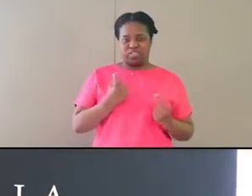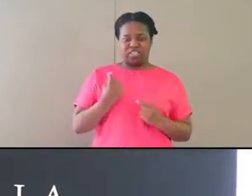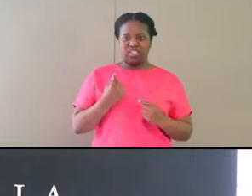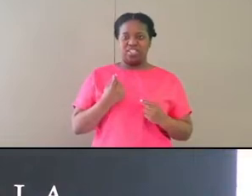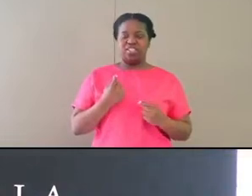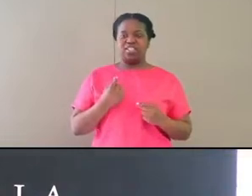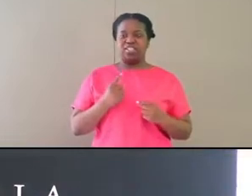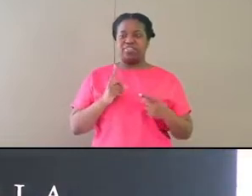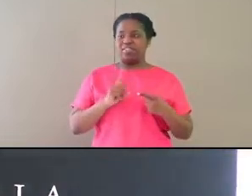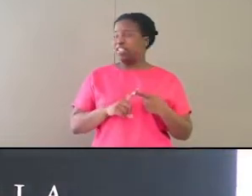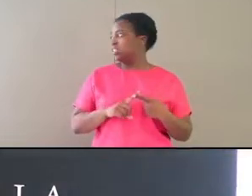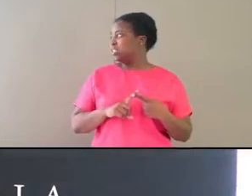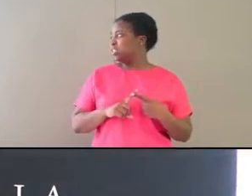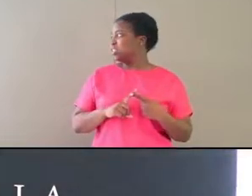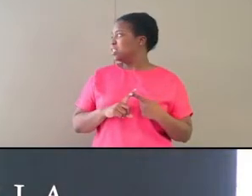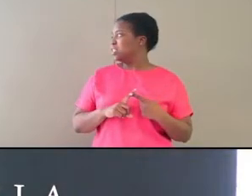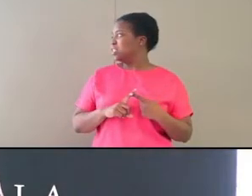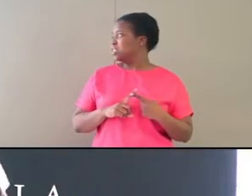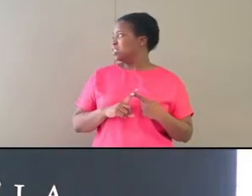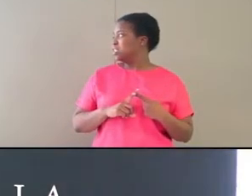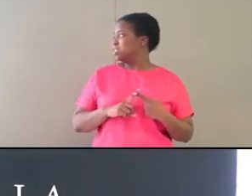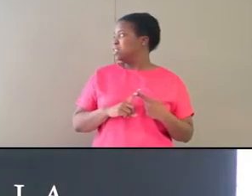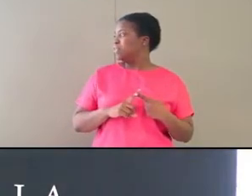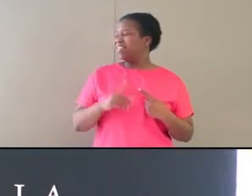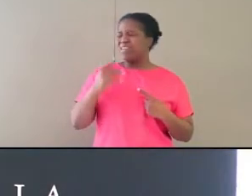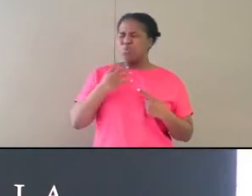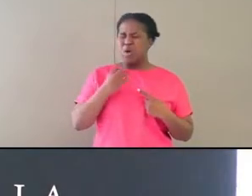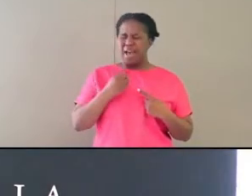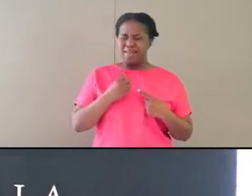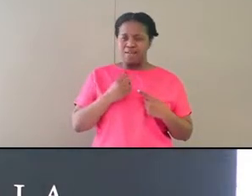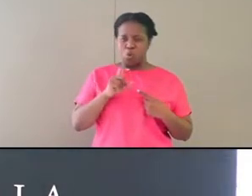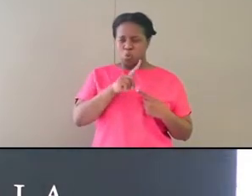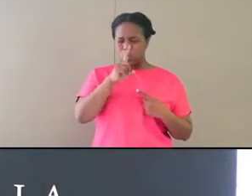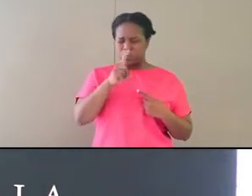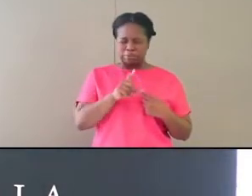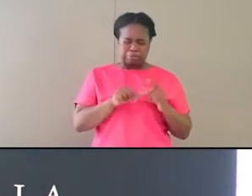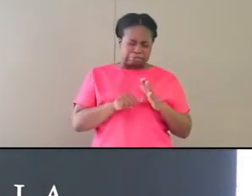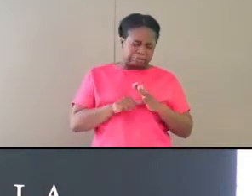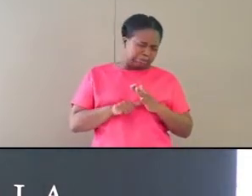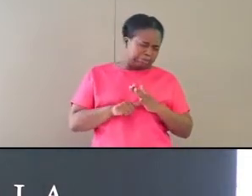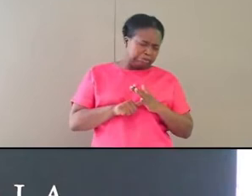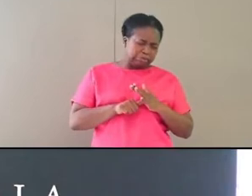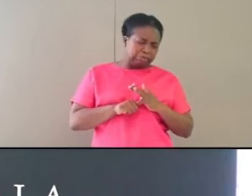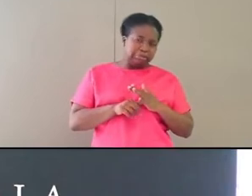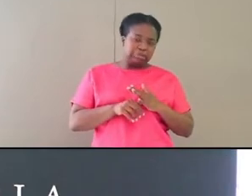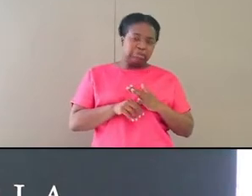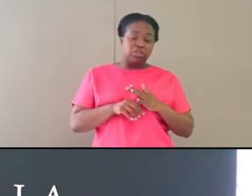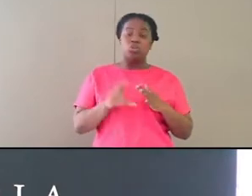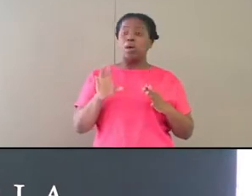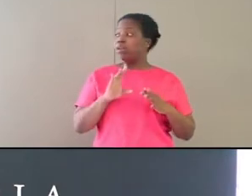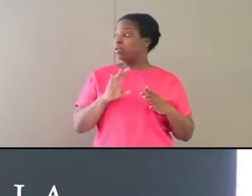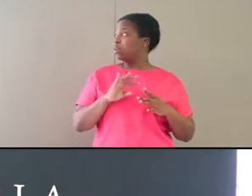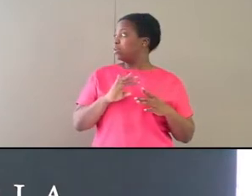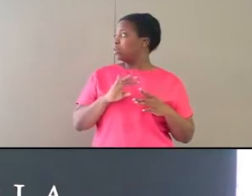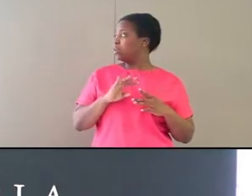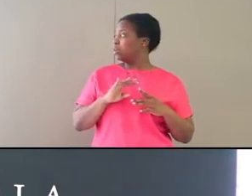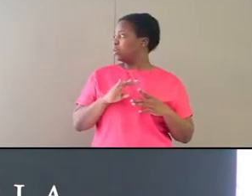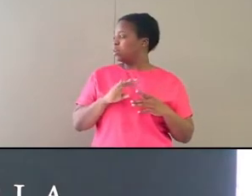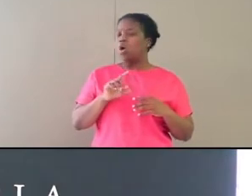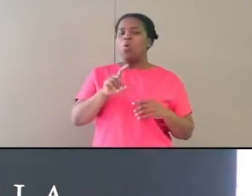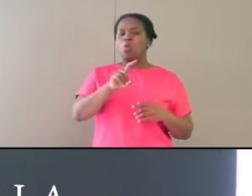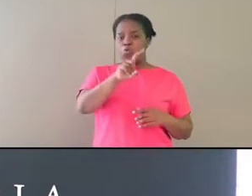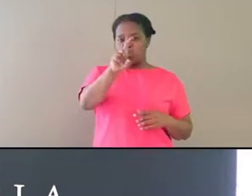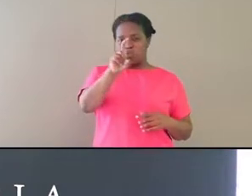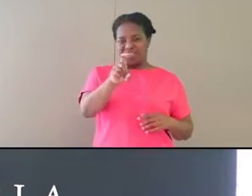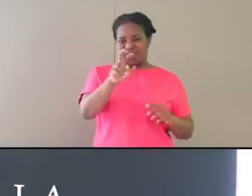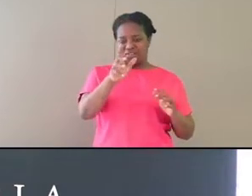I'm going to ask that if you have a burning question, not input, question.